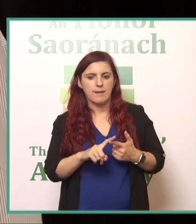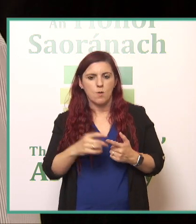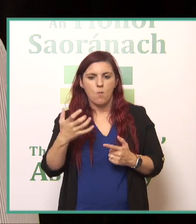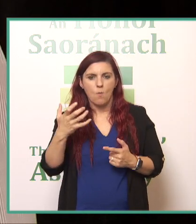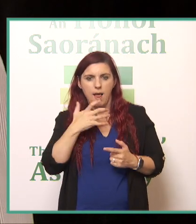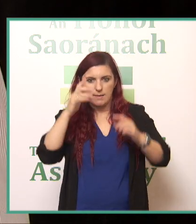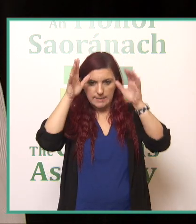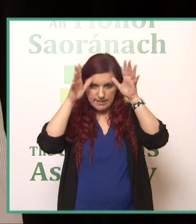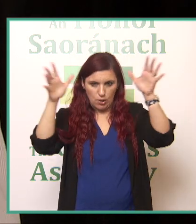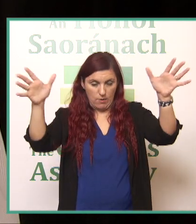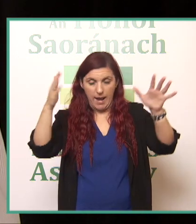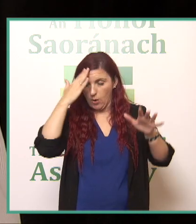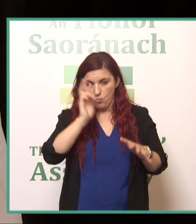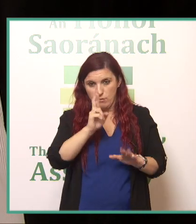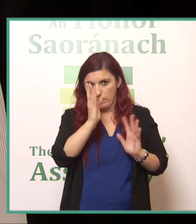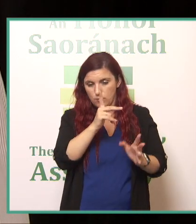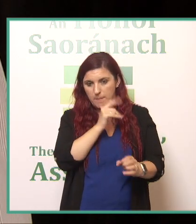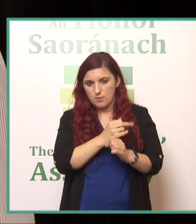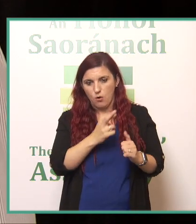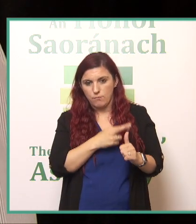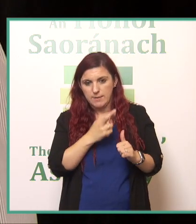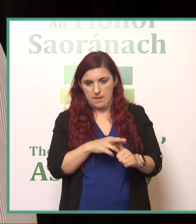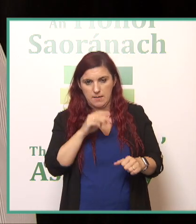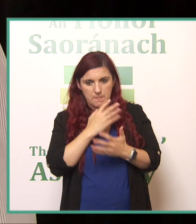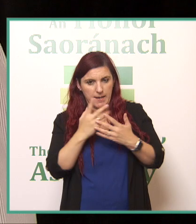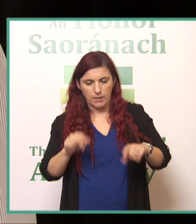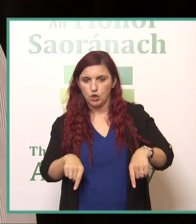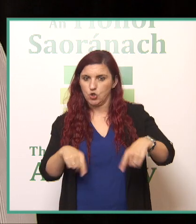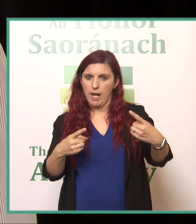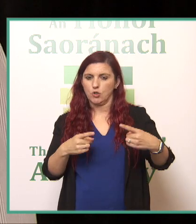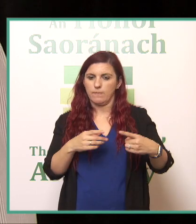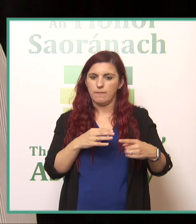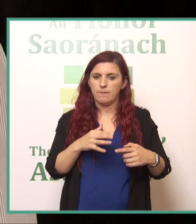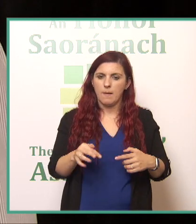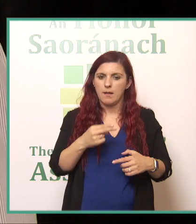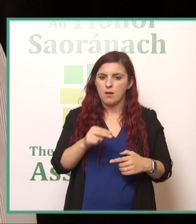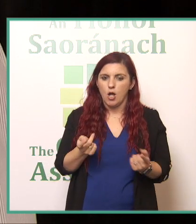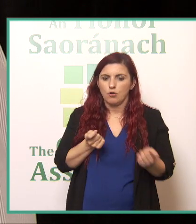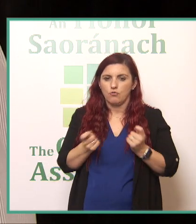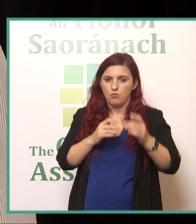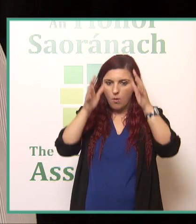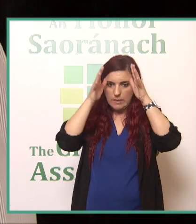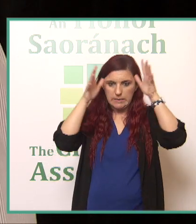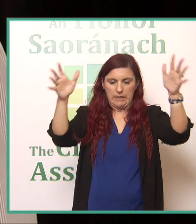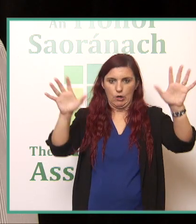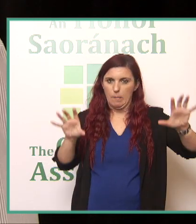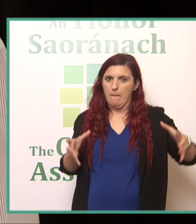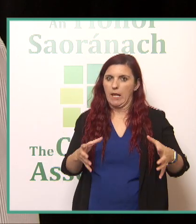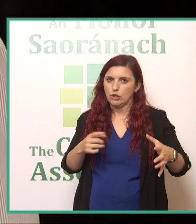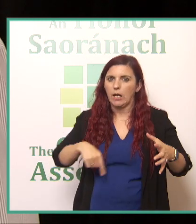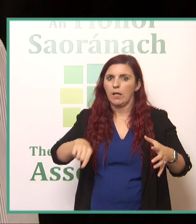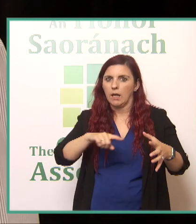covered this very well, but I do want to emphasize the challenge that's presented from an uncontrolled deer population. There's